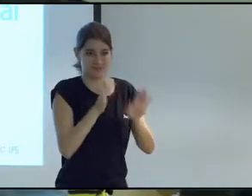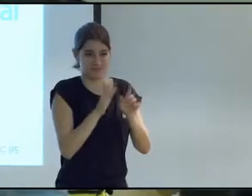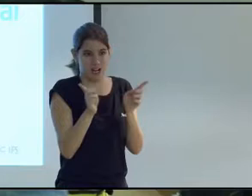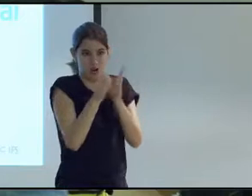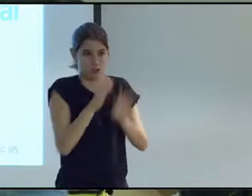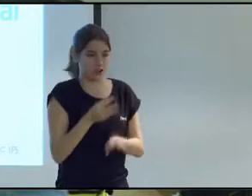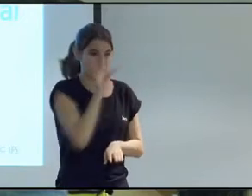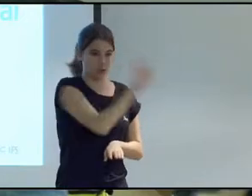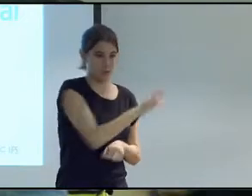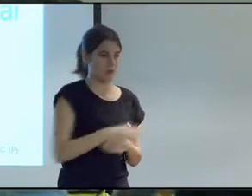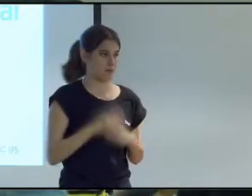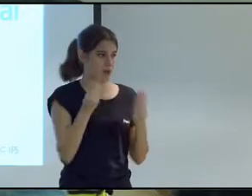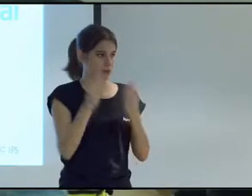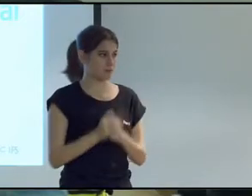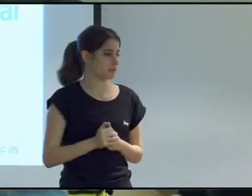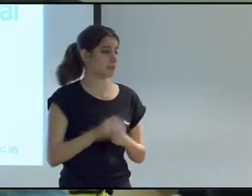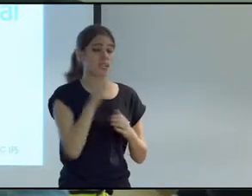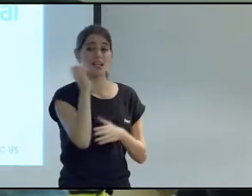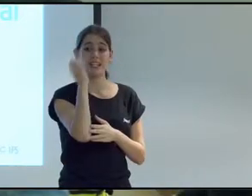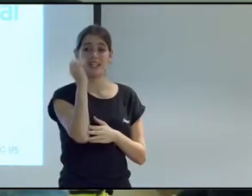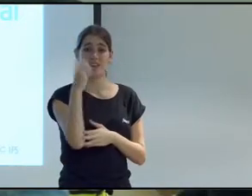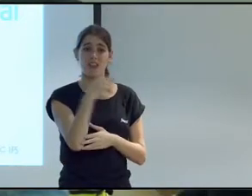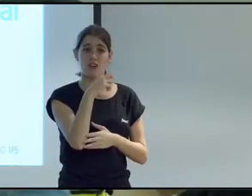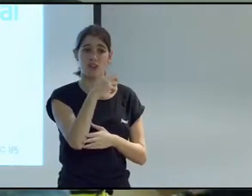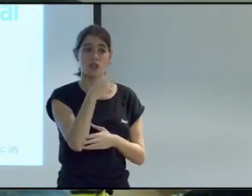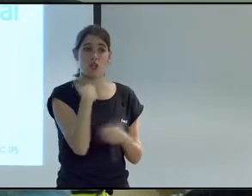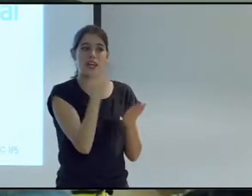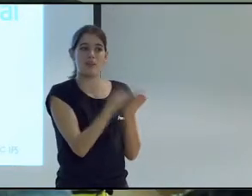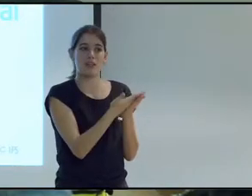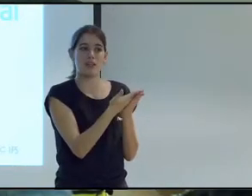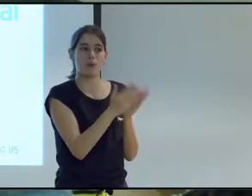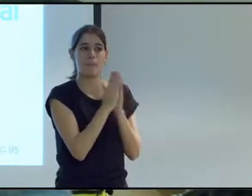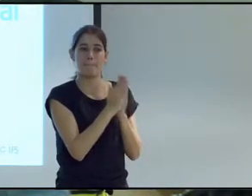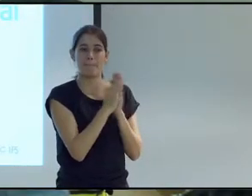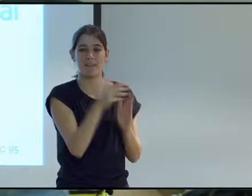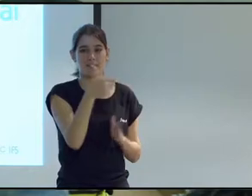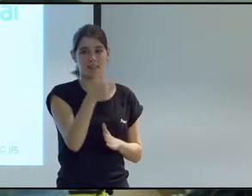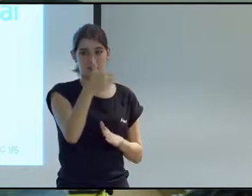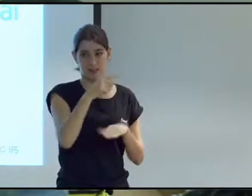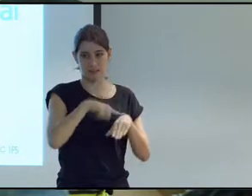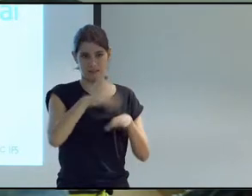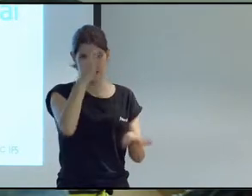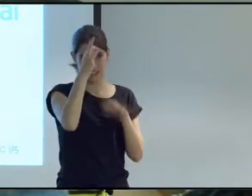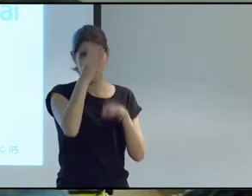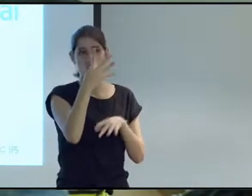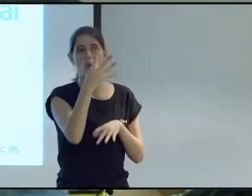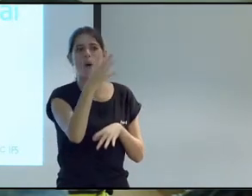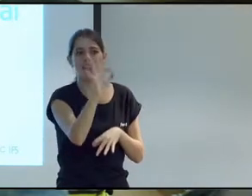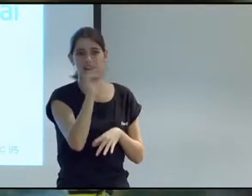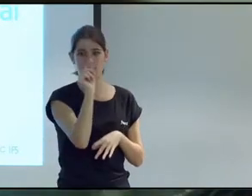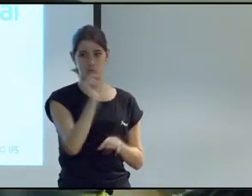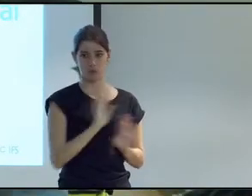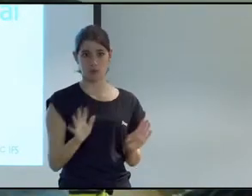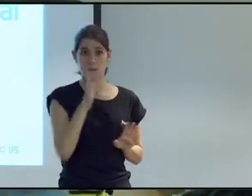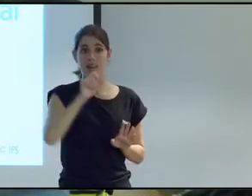give Mario time to speak. This will be, I've asked everyone to keep to their timetable, 40 minutes, so